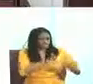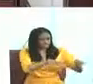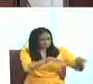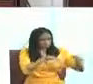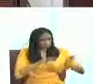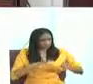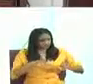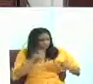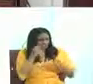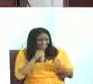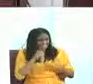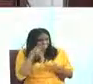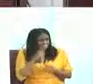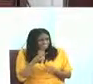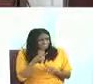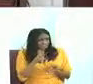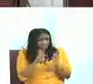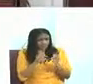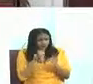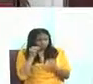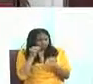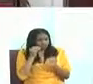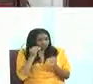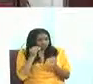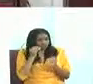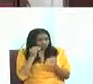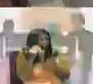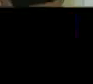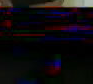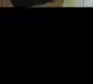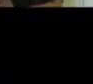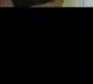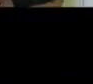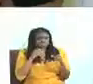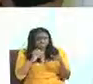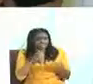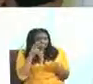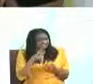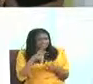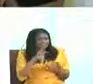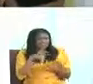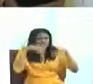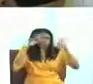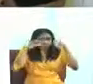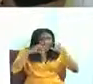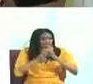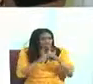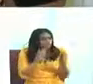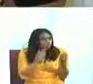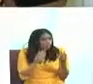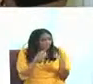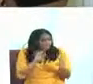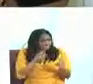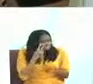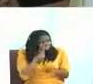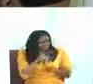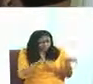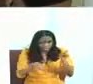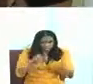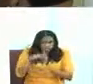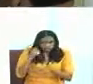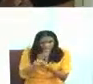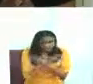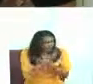and down the streets, getting wet out in the rain. We see the dry bones. God, as we